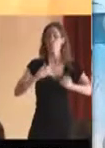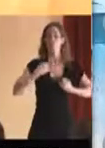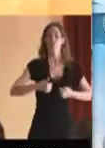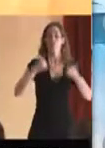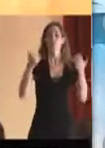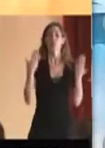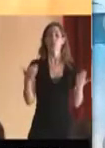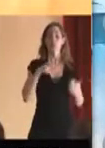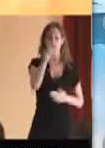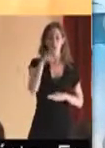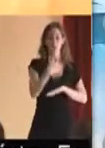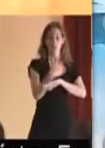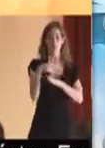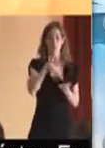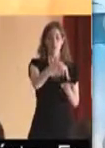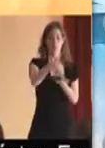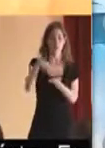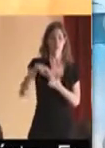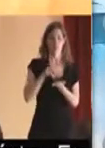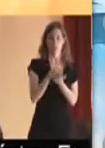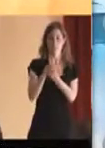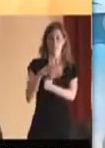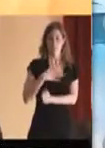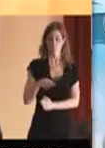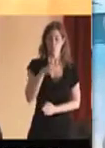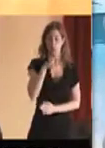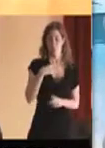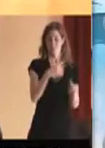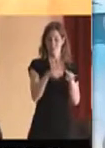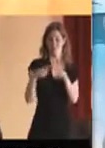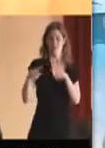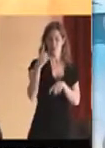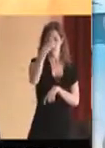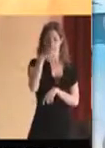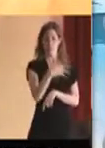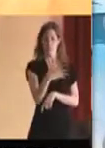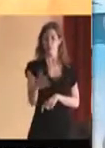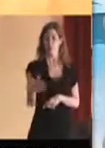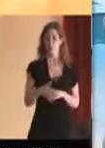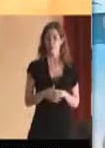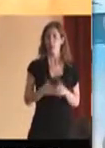strongest process, enabling a person to walk down a street.